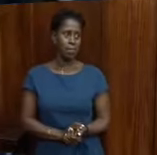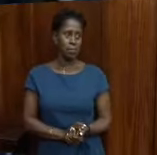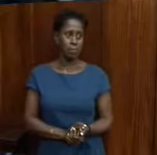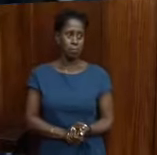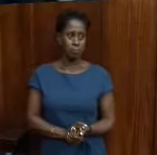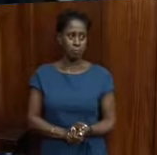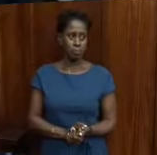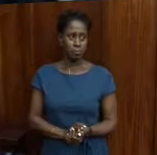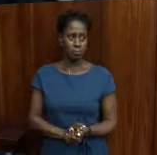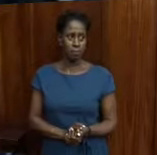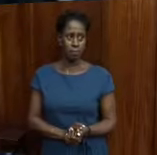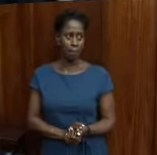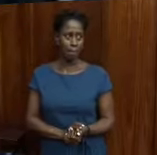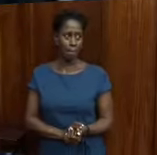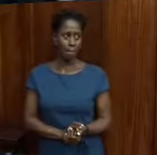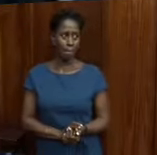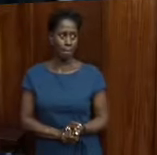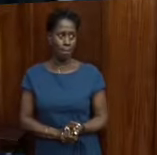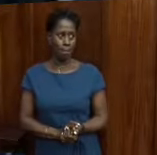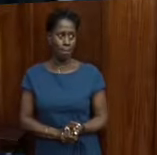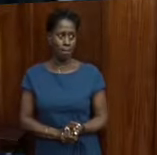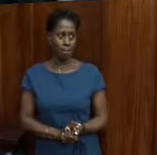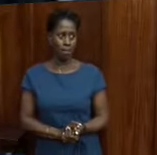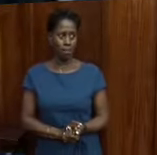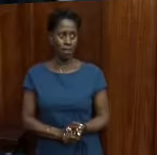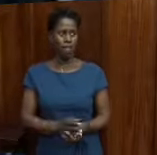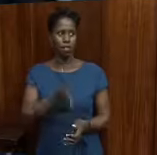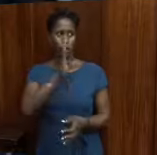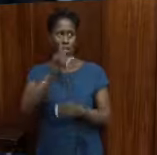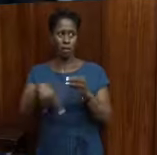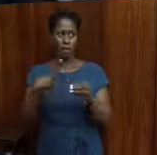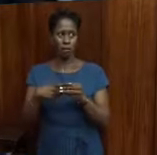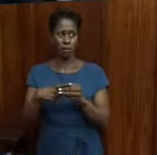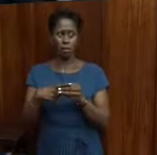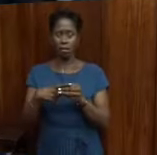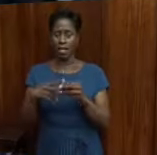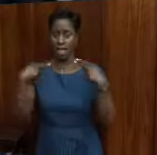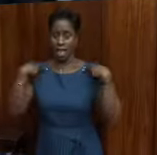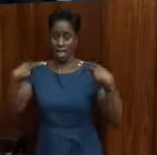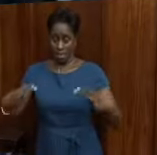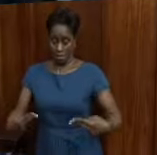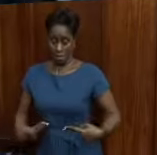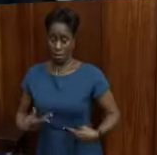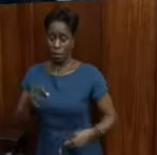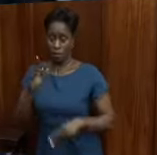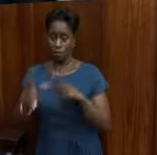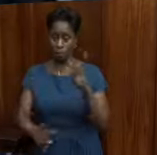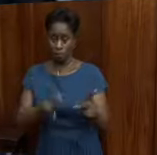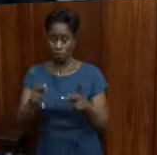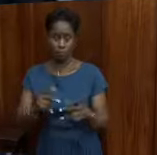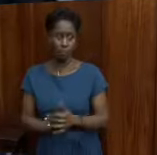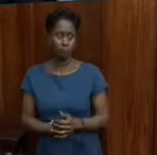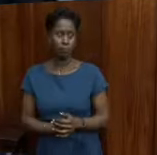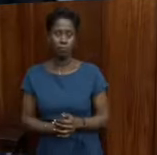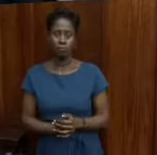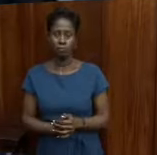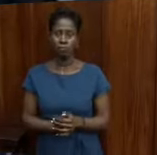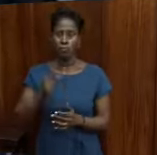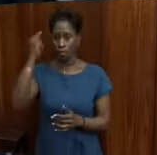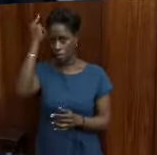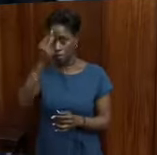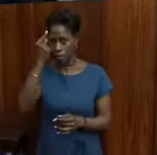Mr. Speaker, I come to the real wealth of the nation, its health. The government will pursue a health